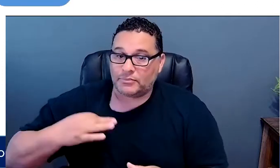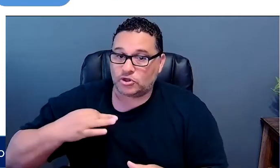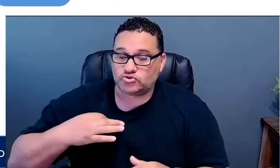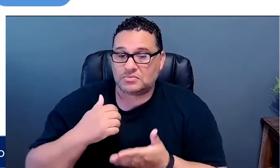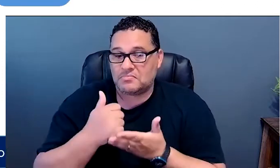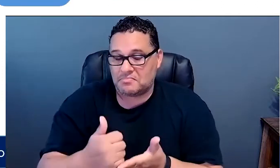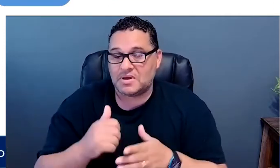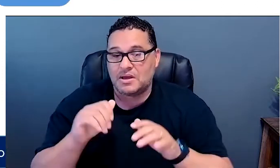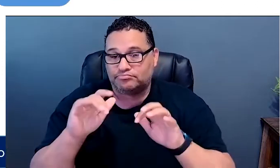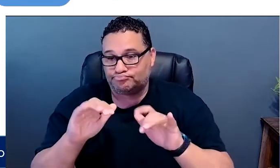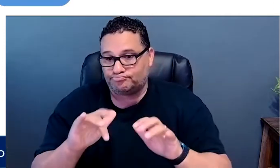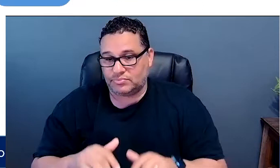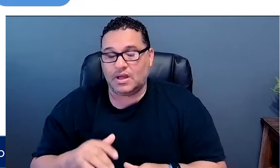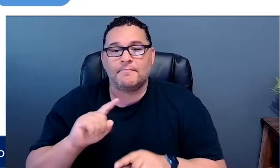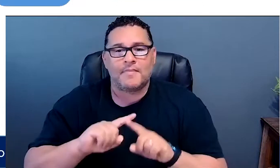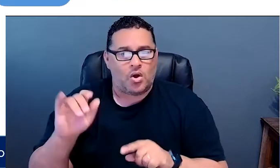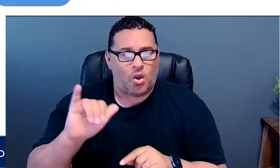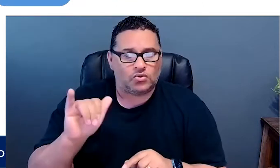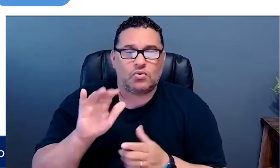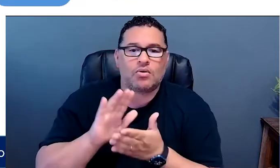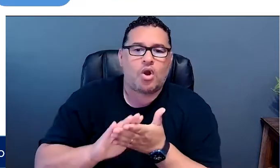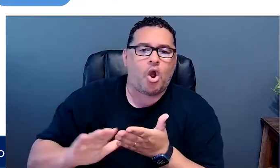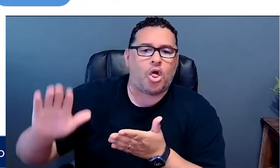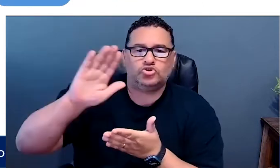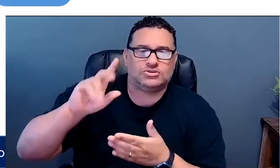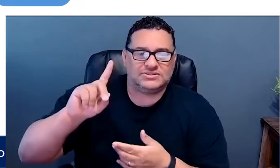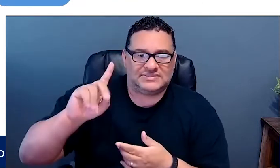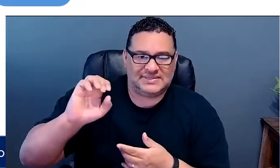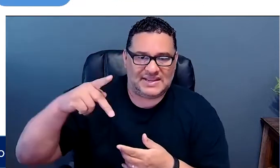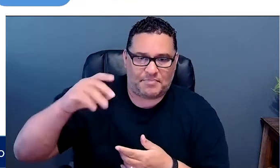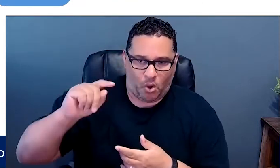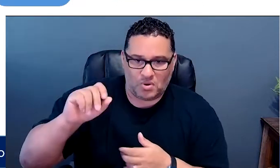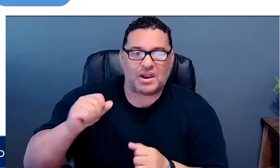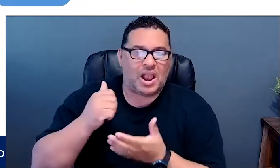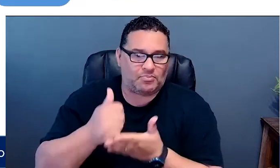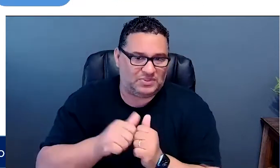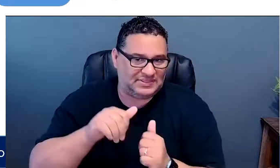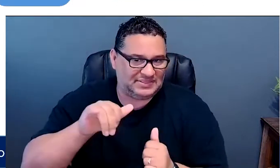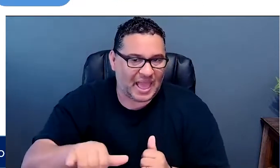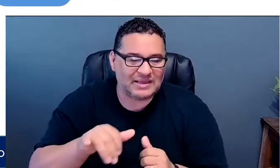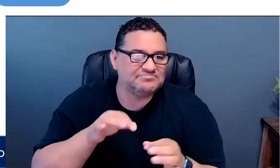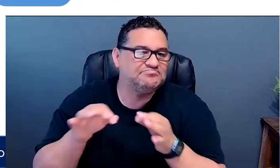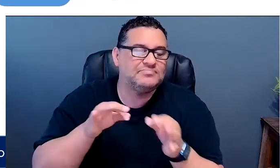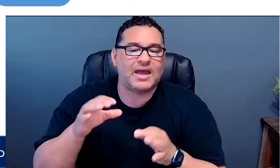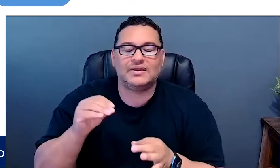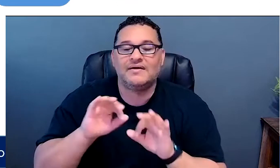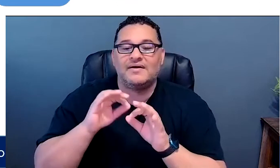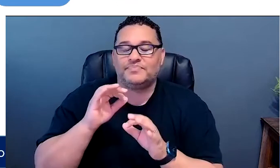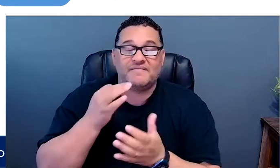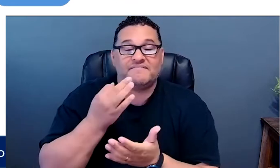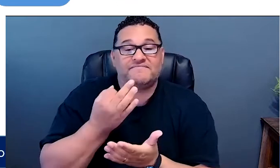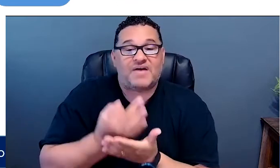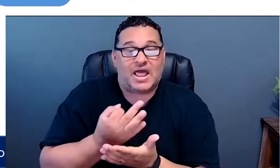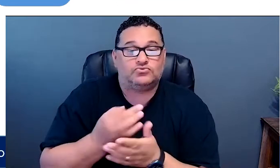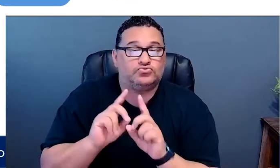College Depot, and they provide that assistance, as well as the financial departments at any university